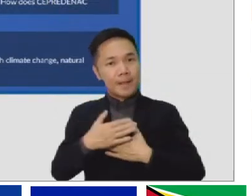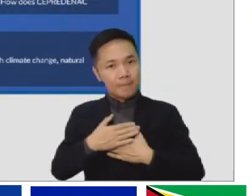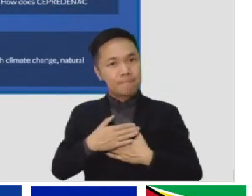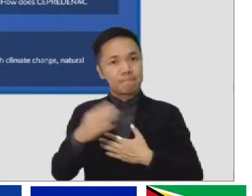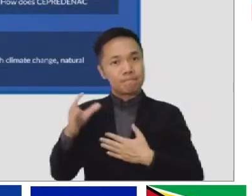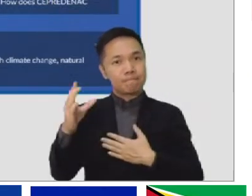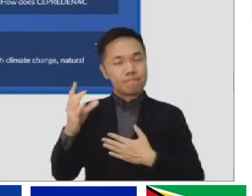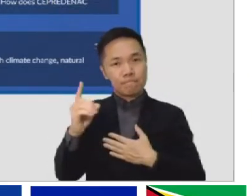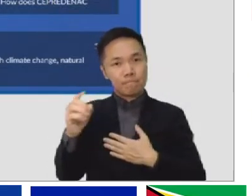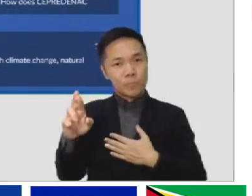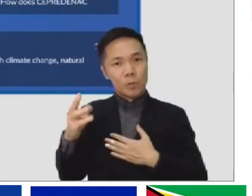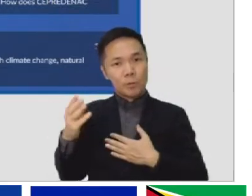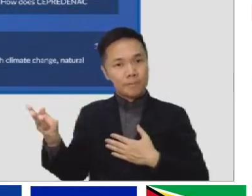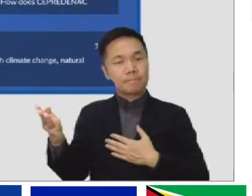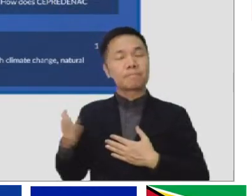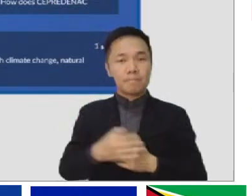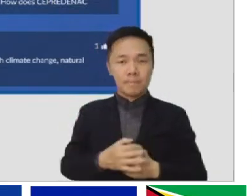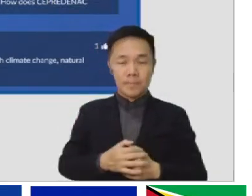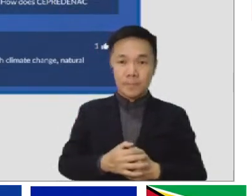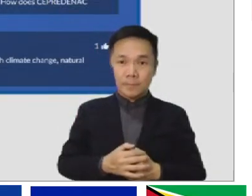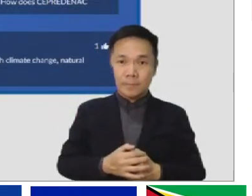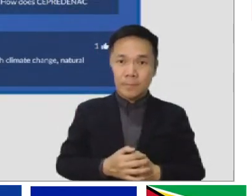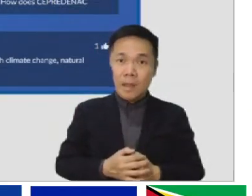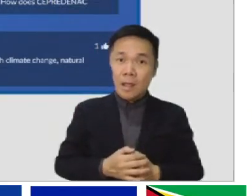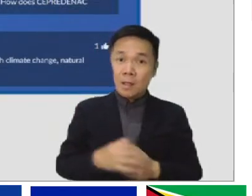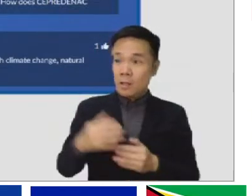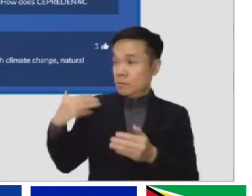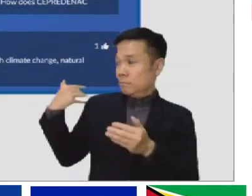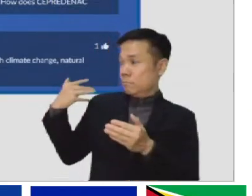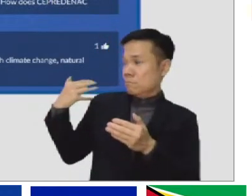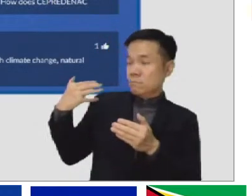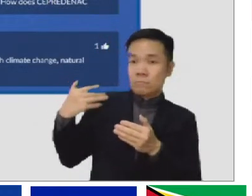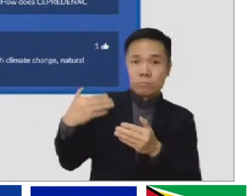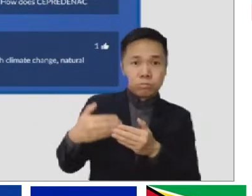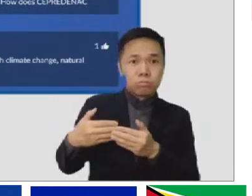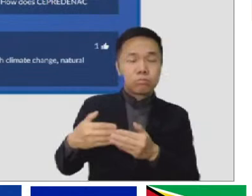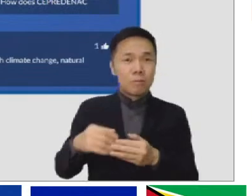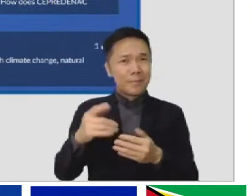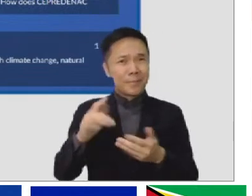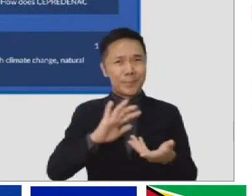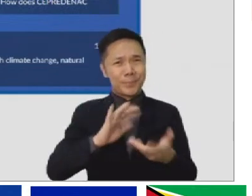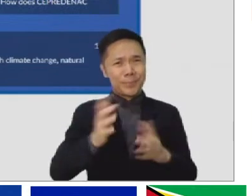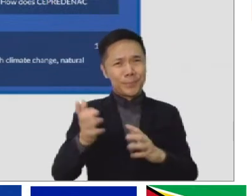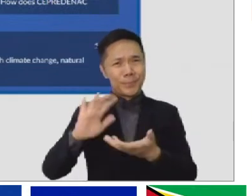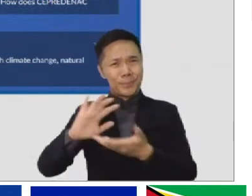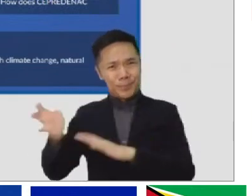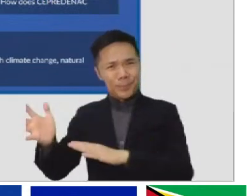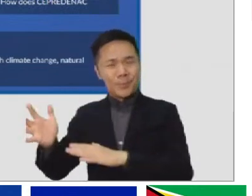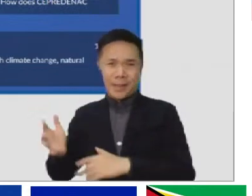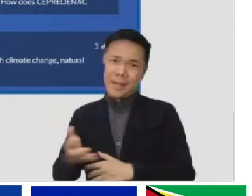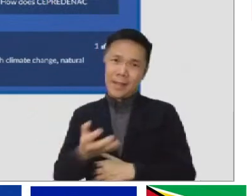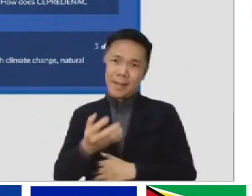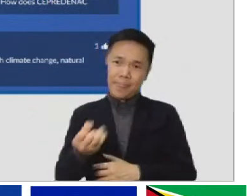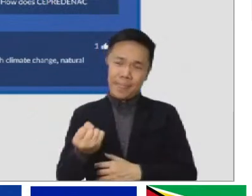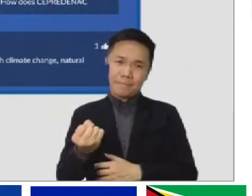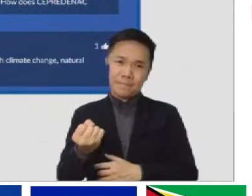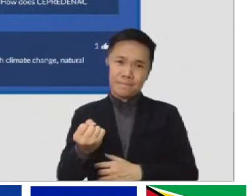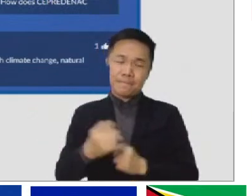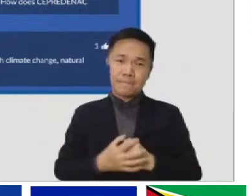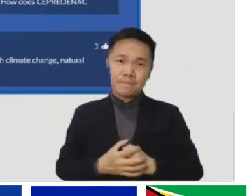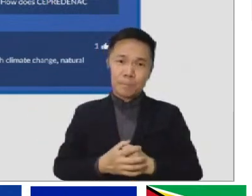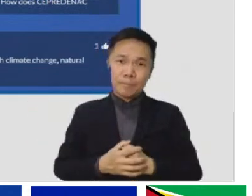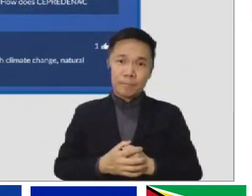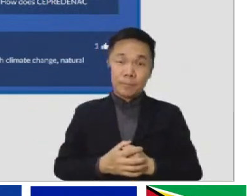on the books for many years in different disaster contexts, which comes to the forefront as